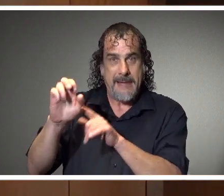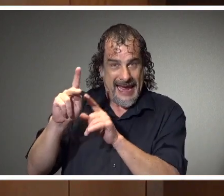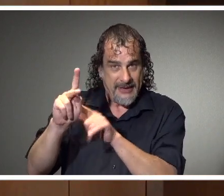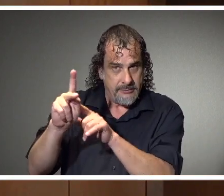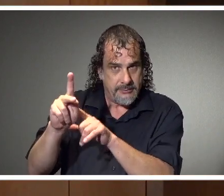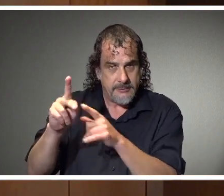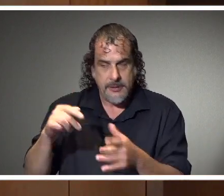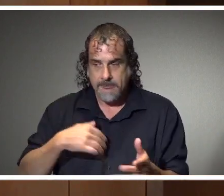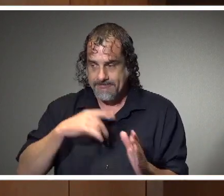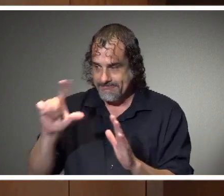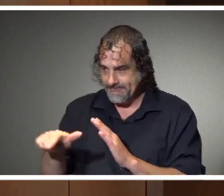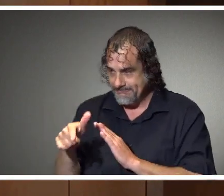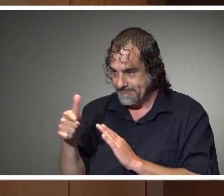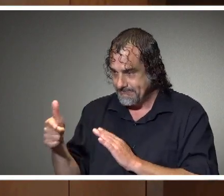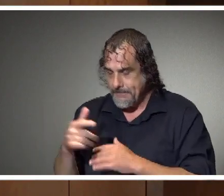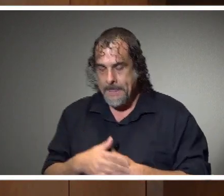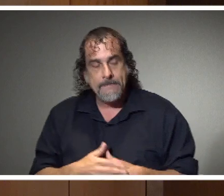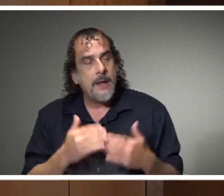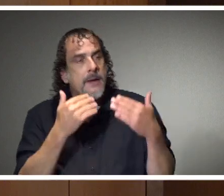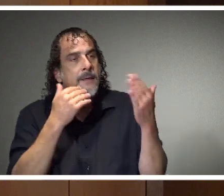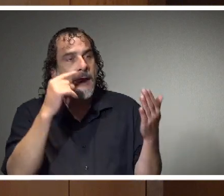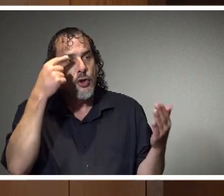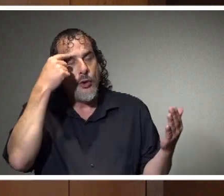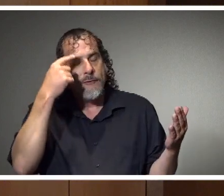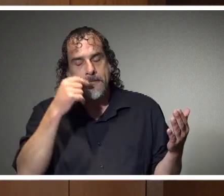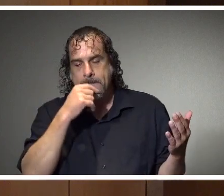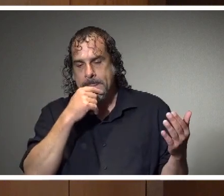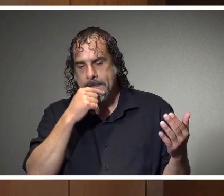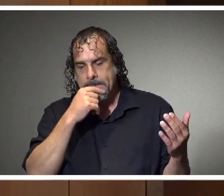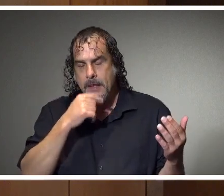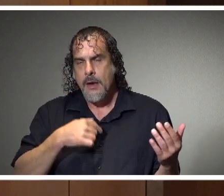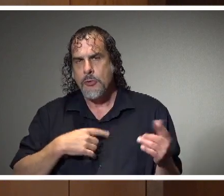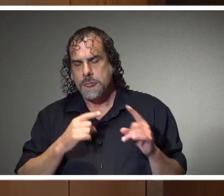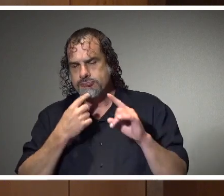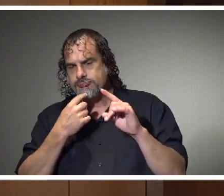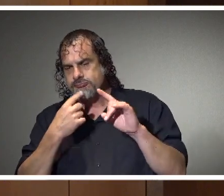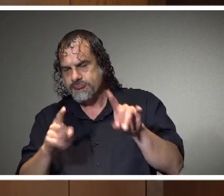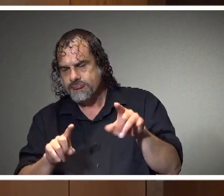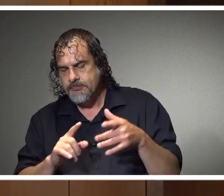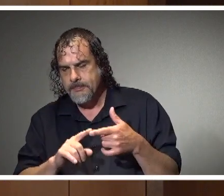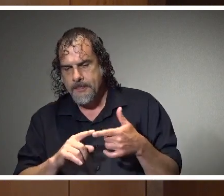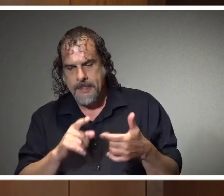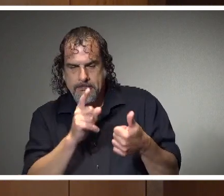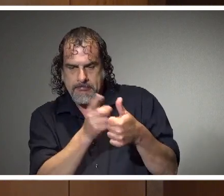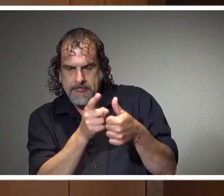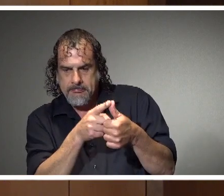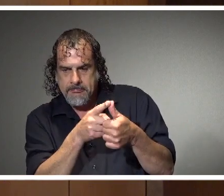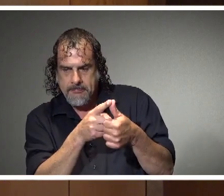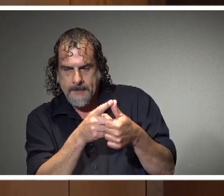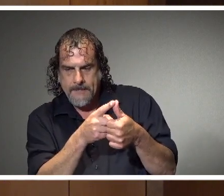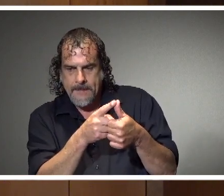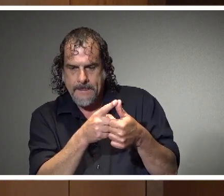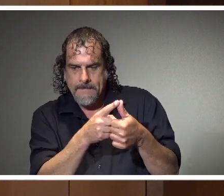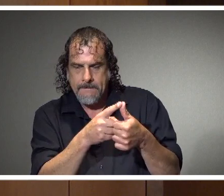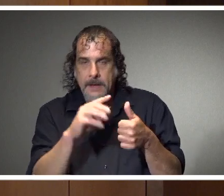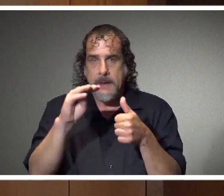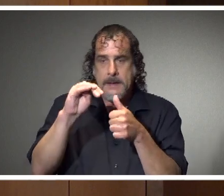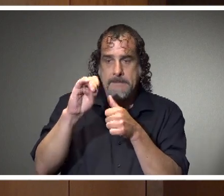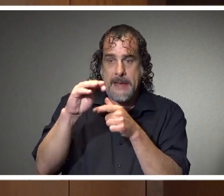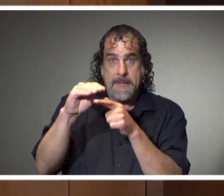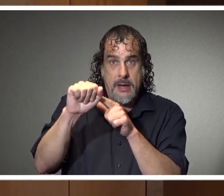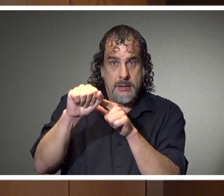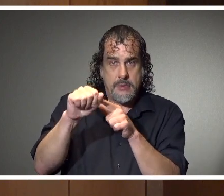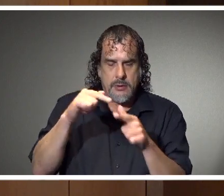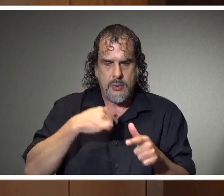The floor is yours. Yes, sir. Thank you, Governor. I want to report out that currently the state of MEMA, we're still